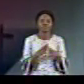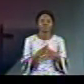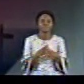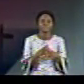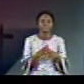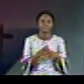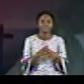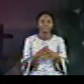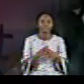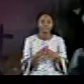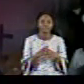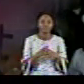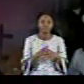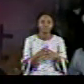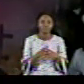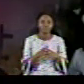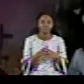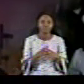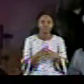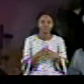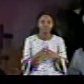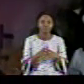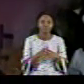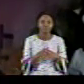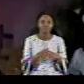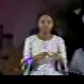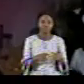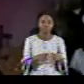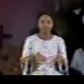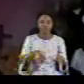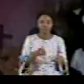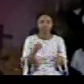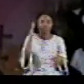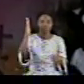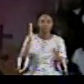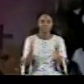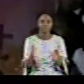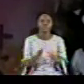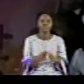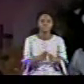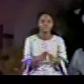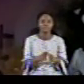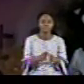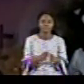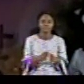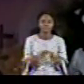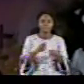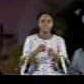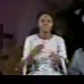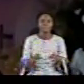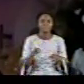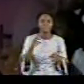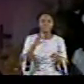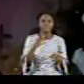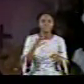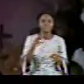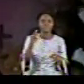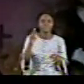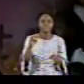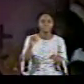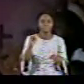got healed from migraine. This migraine was from calcium deposits, brain